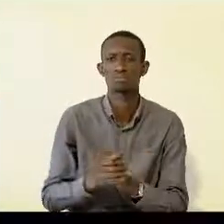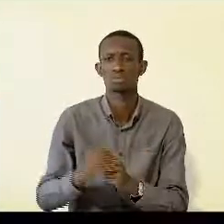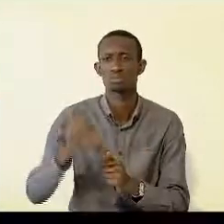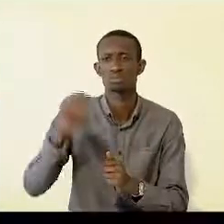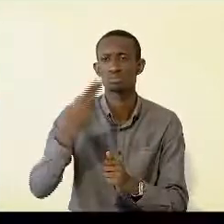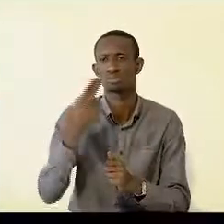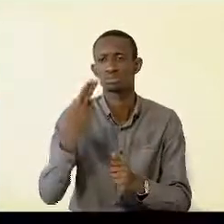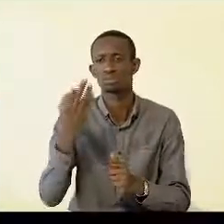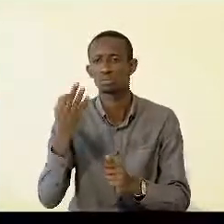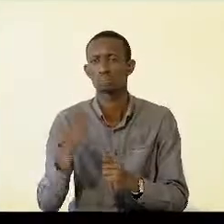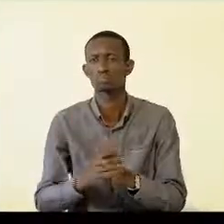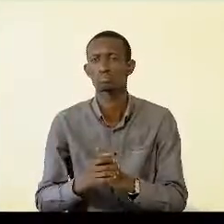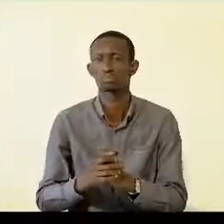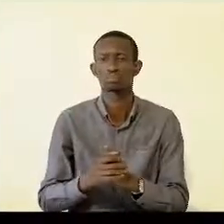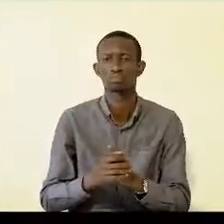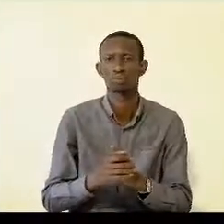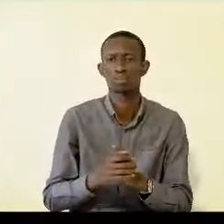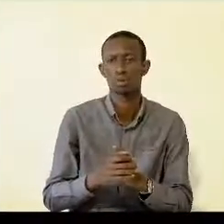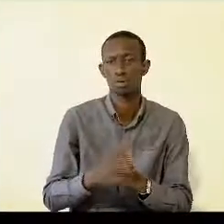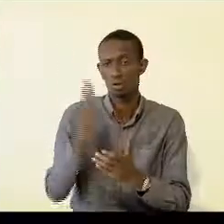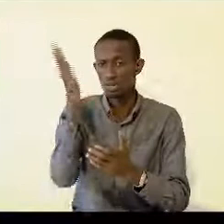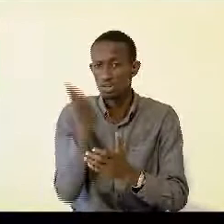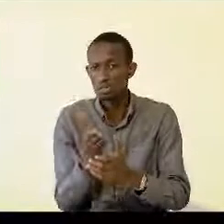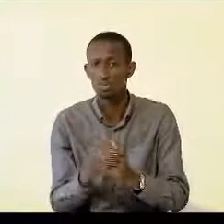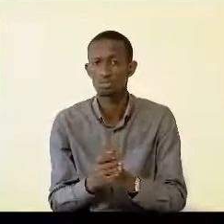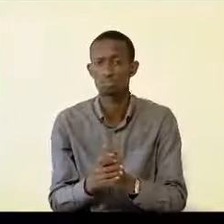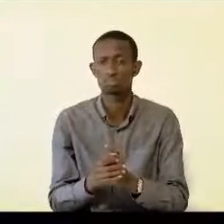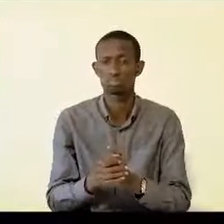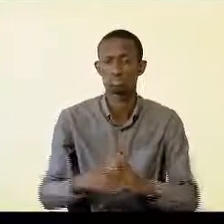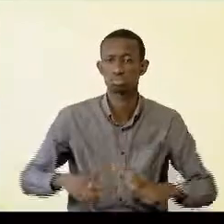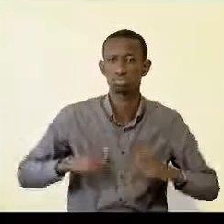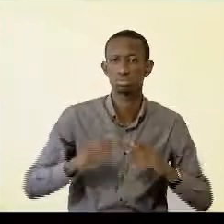francium-223 with a half-life of only 21 minutes.